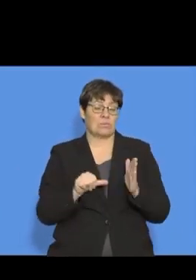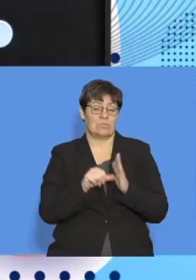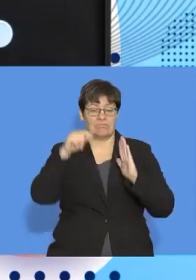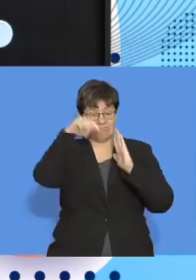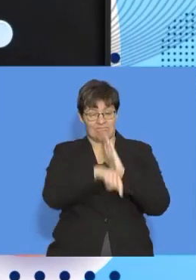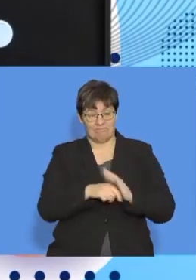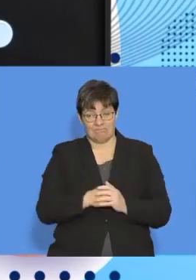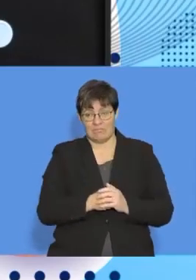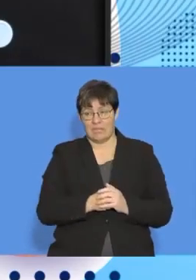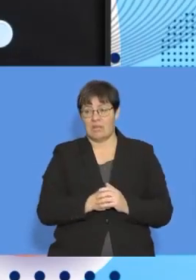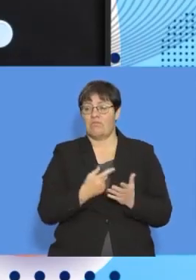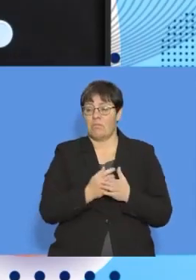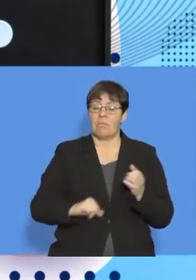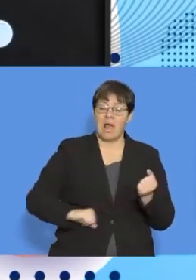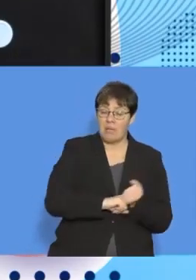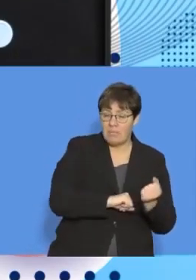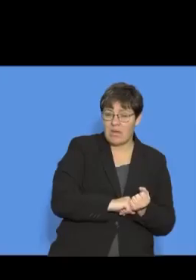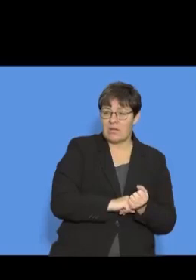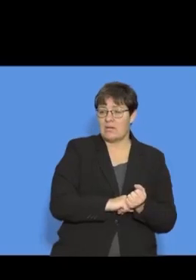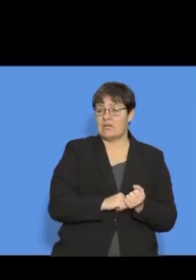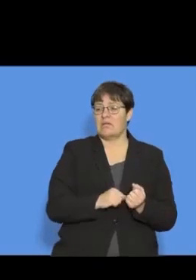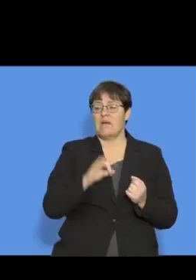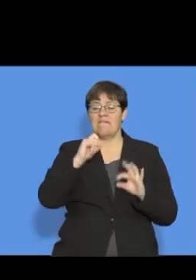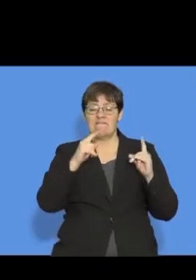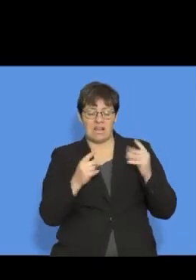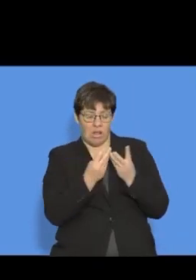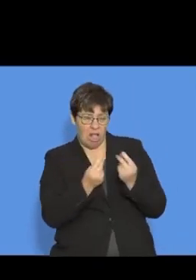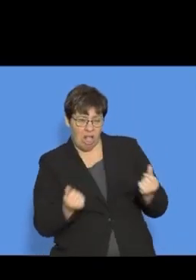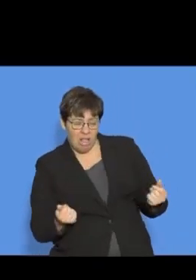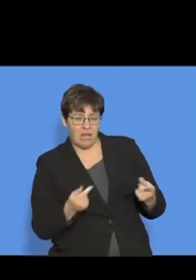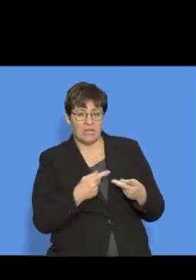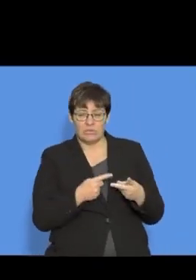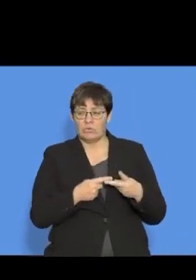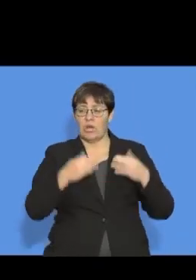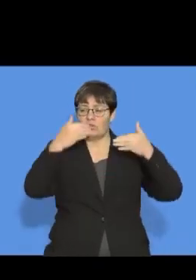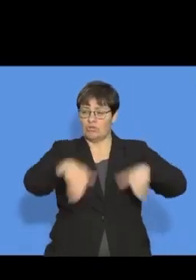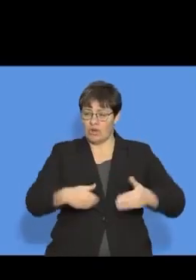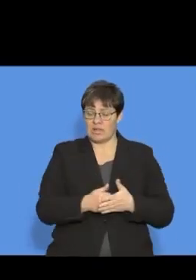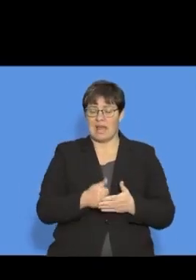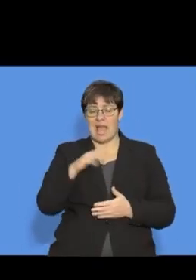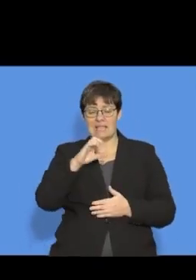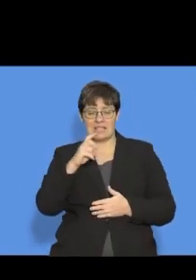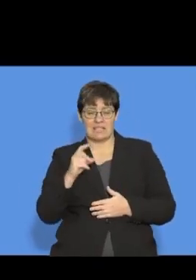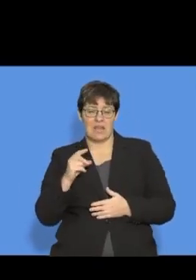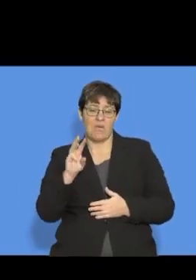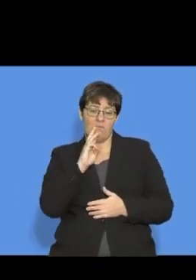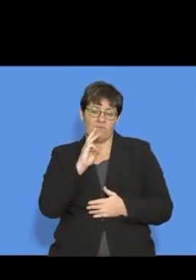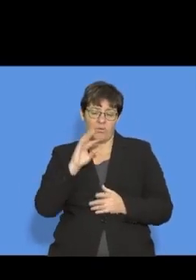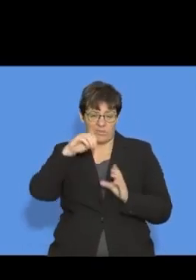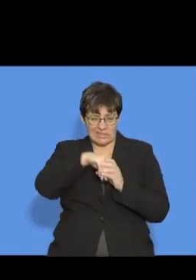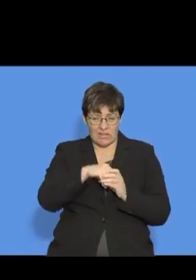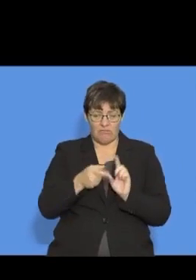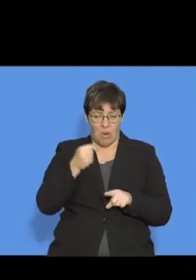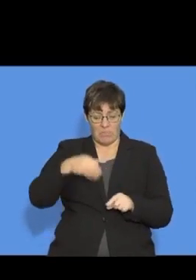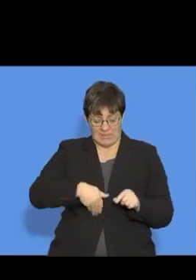digestion, which we will look at in detail, from aiding in emulsifying fat droplets to neutralizing acidic